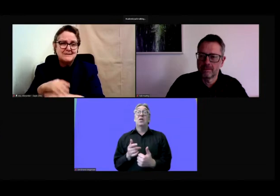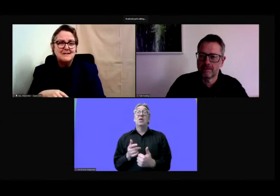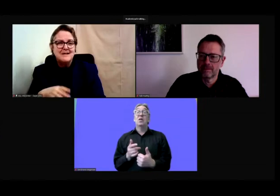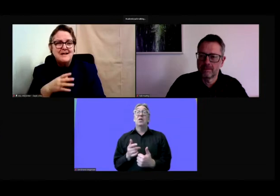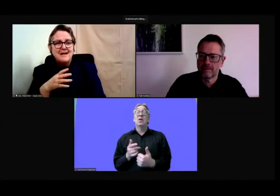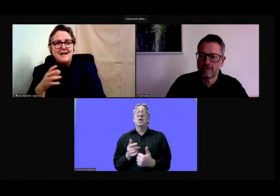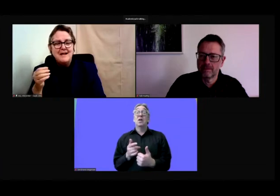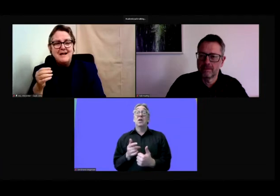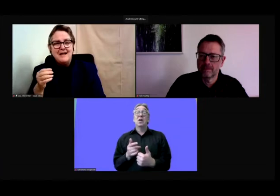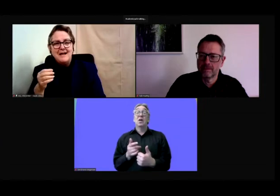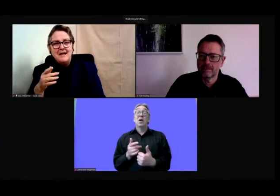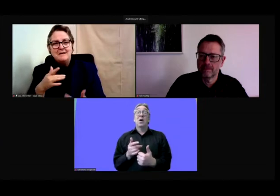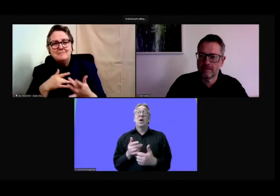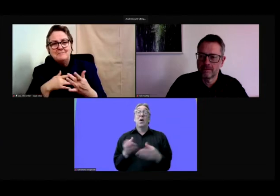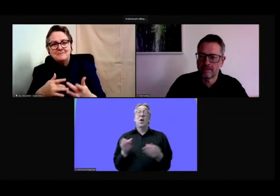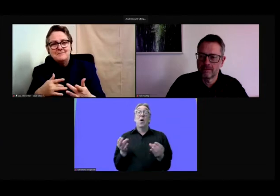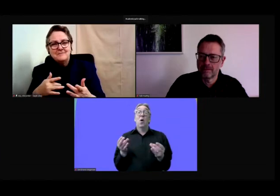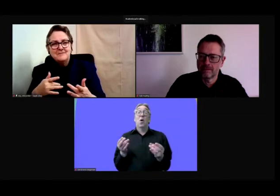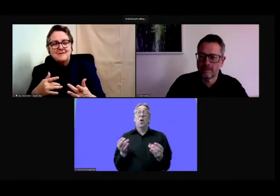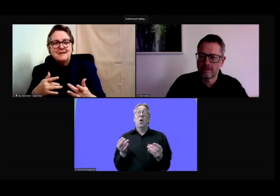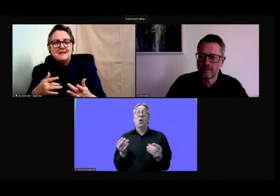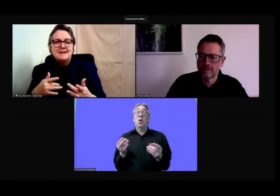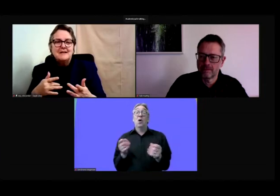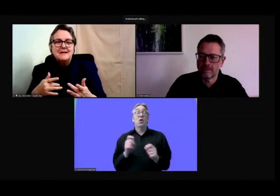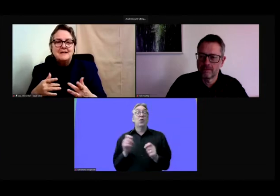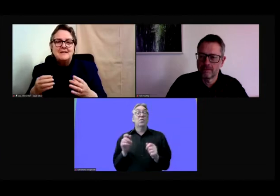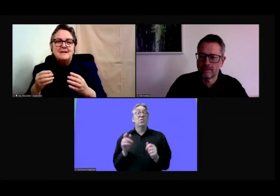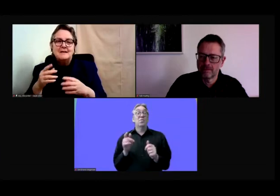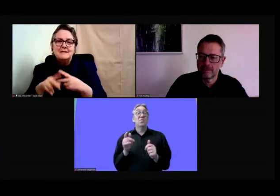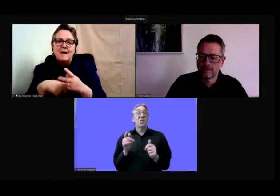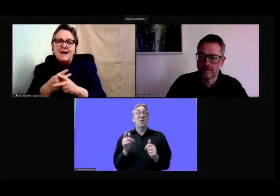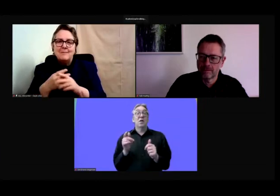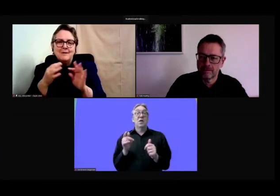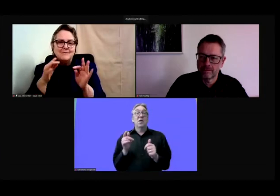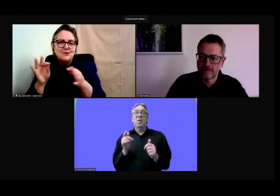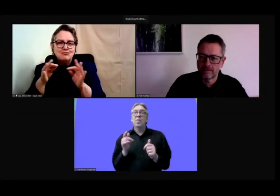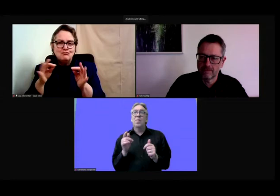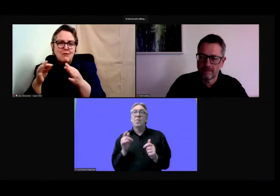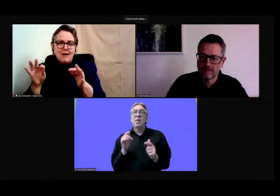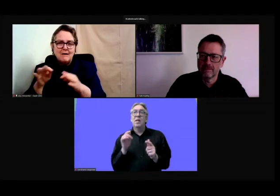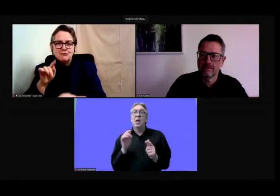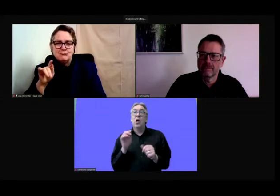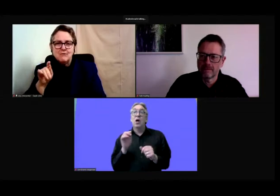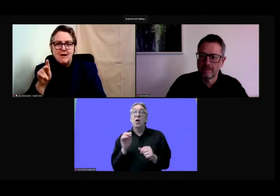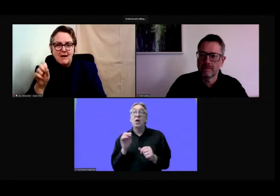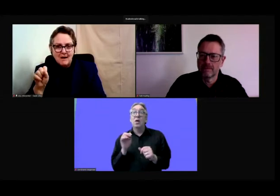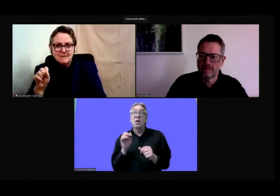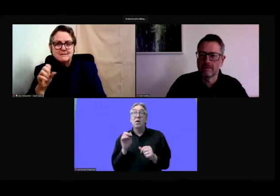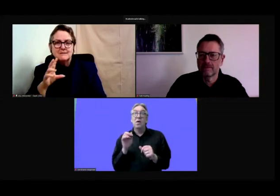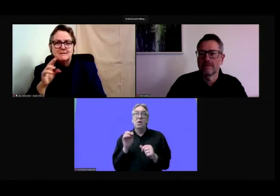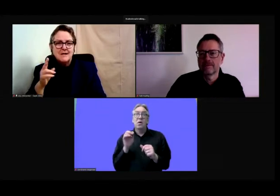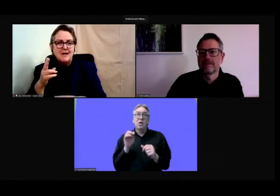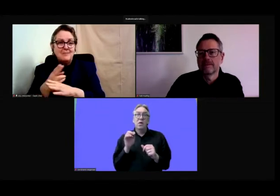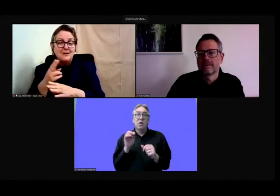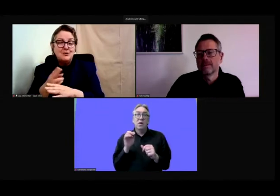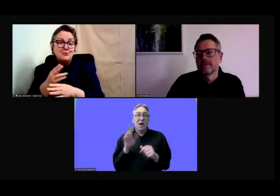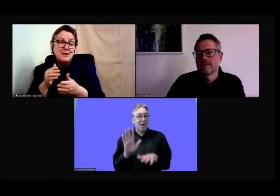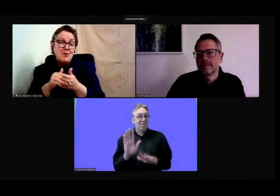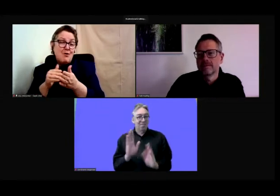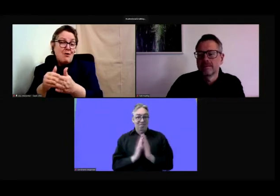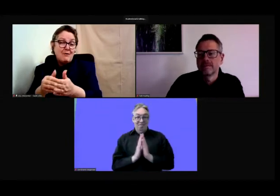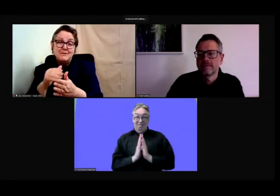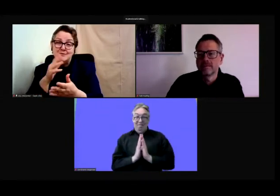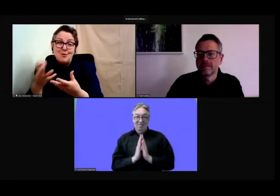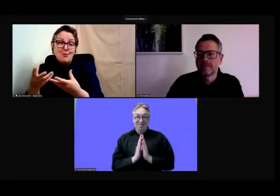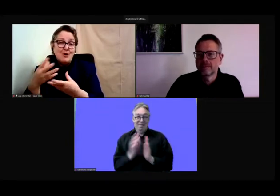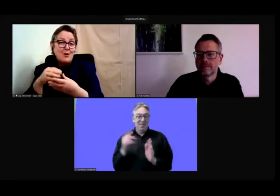Usually sort of these more interference or distractor tasks simultaneously have been used, which are often non-linguistic because they seem to be